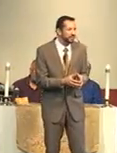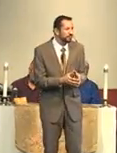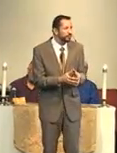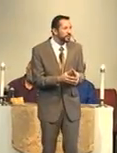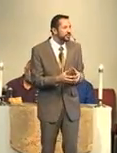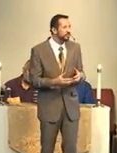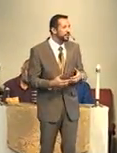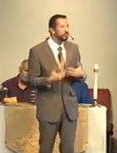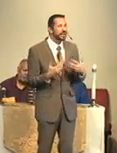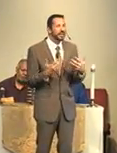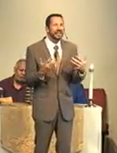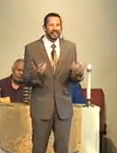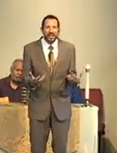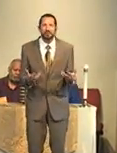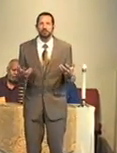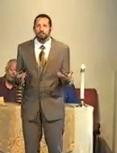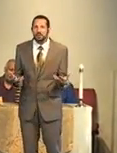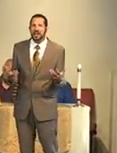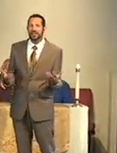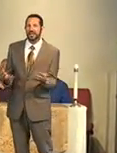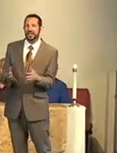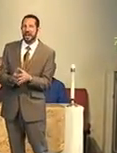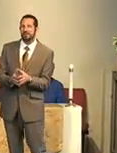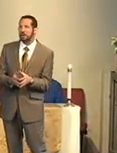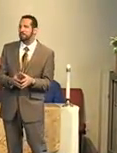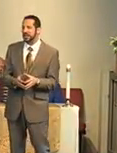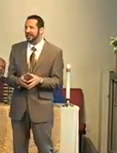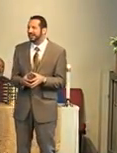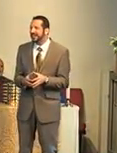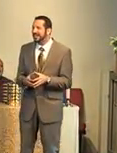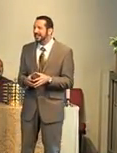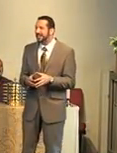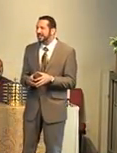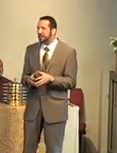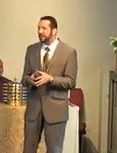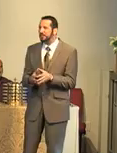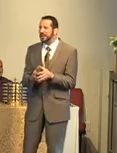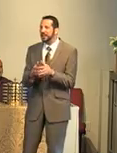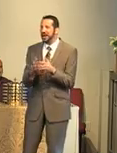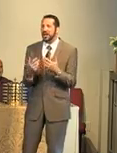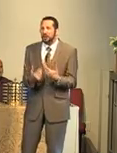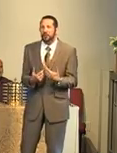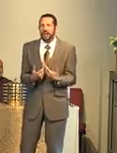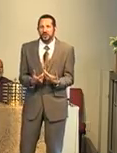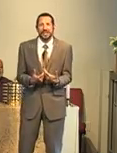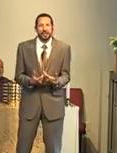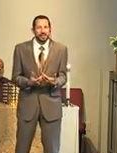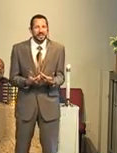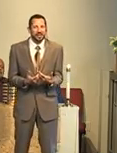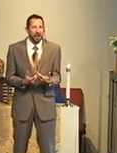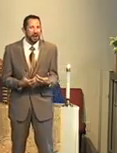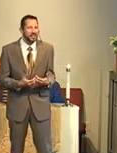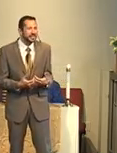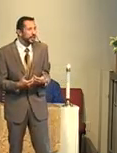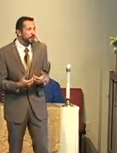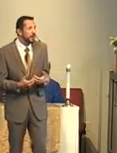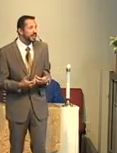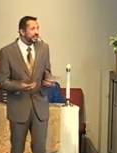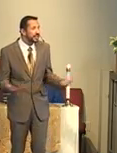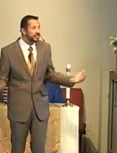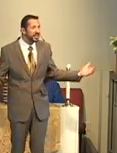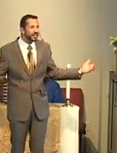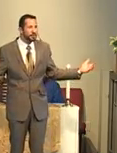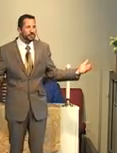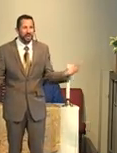ways in for which in which we live and breathe and have our being and so as we Echo those sentiments in our hearts and in our